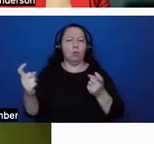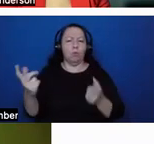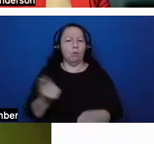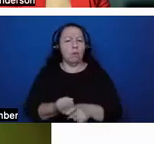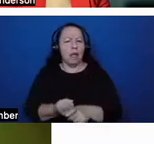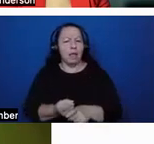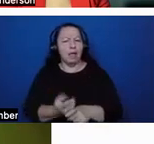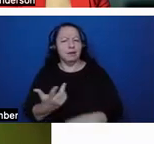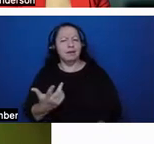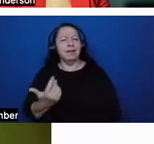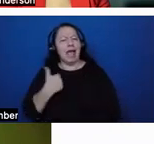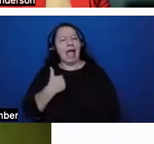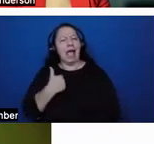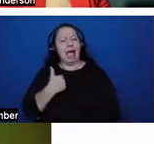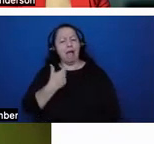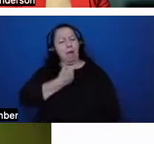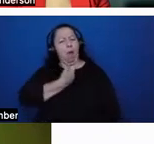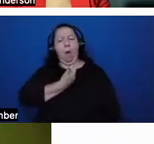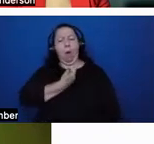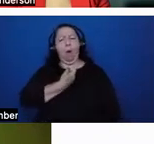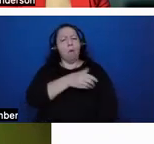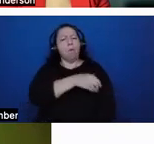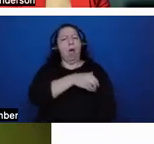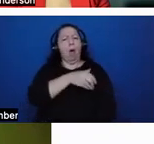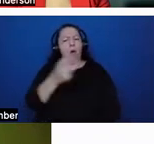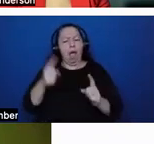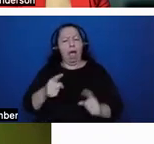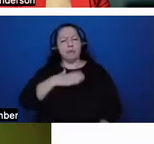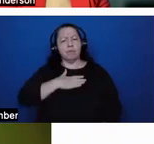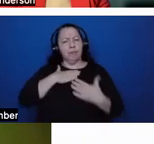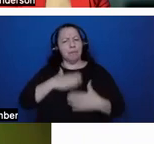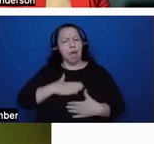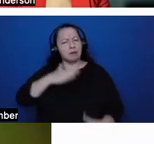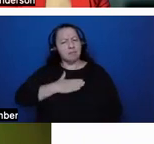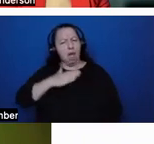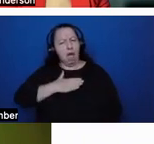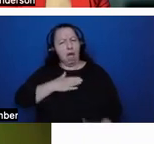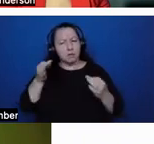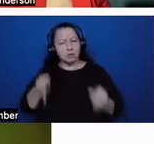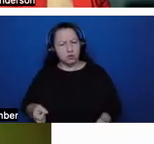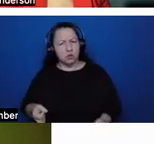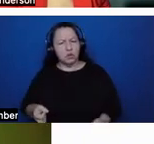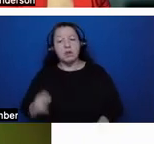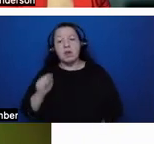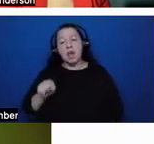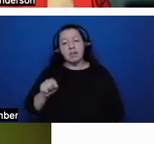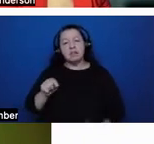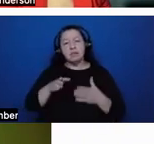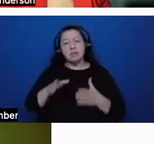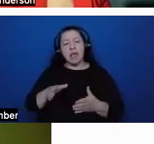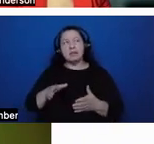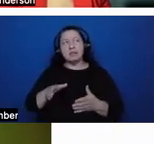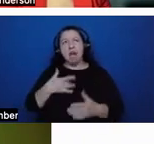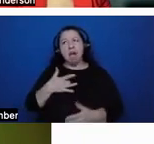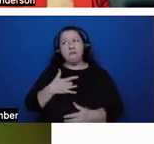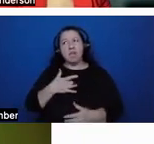having a say over what happens to your body. And in this sense, I also feel like sexual